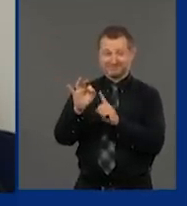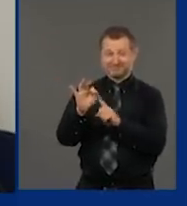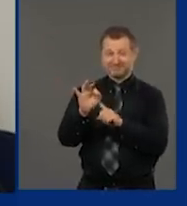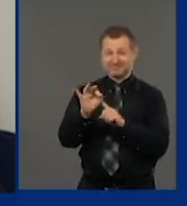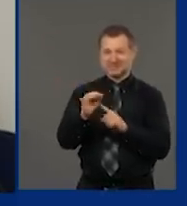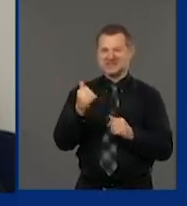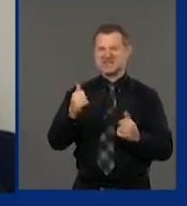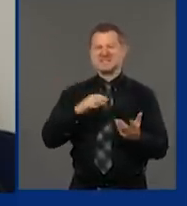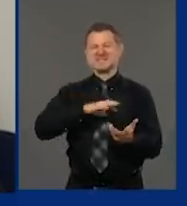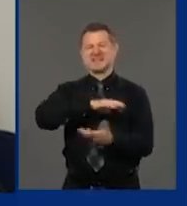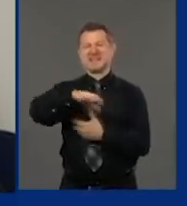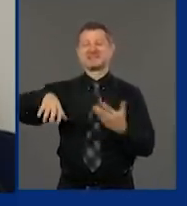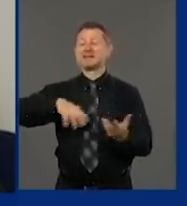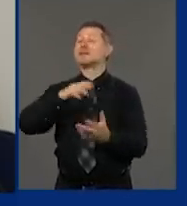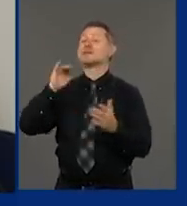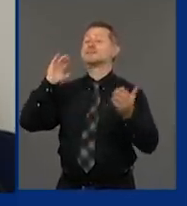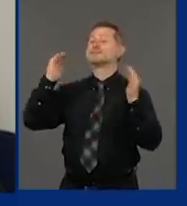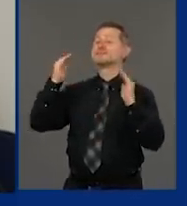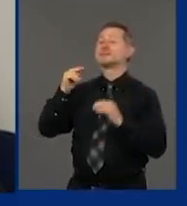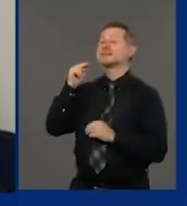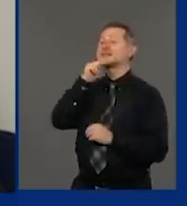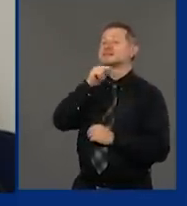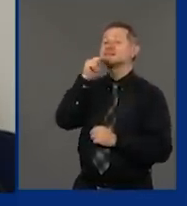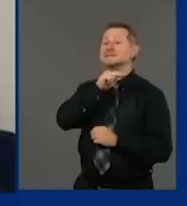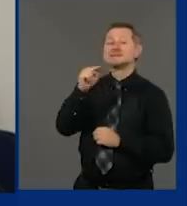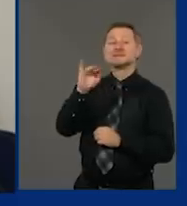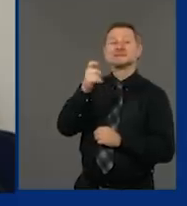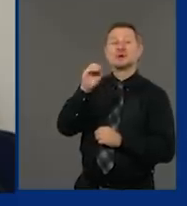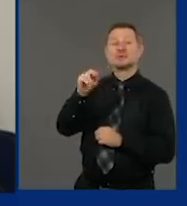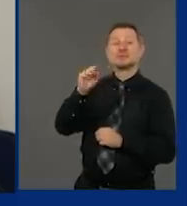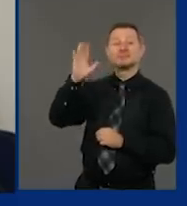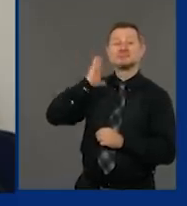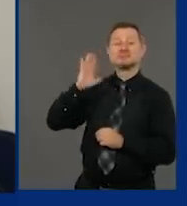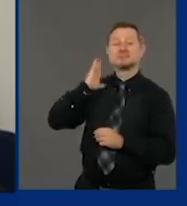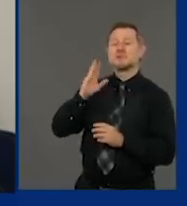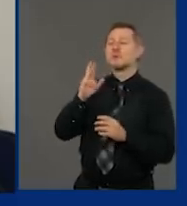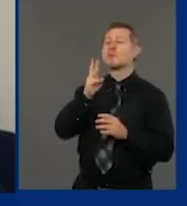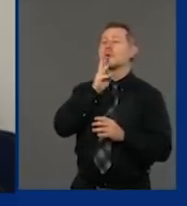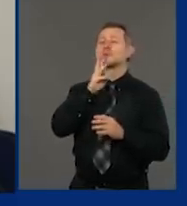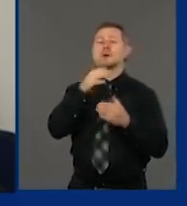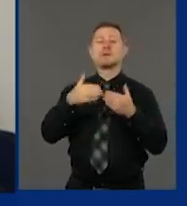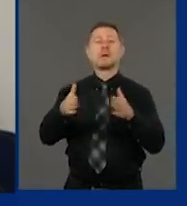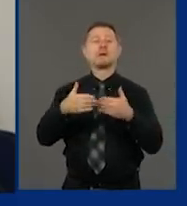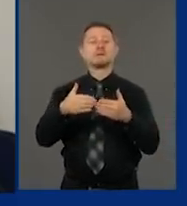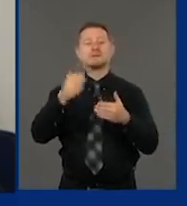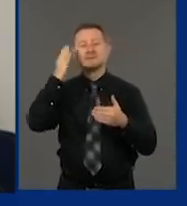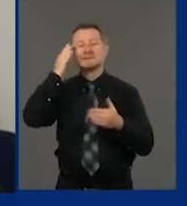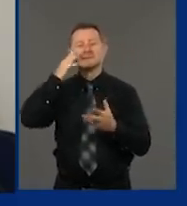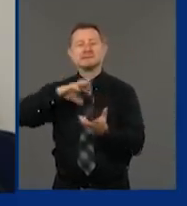makes what Nixon did at Watergate look innocent.